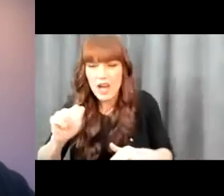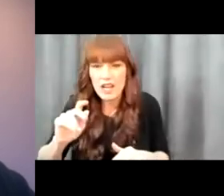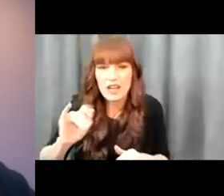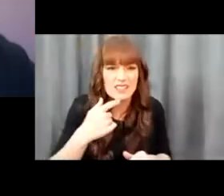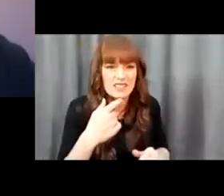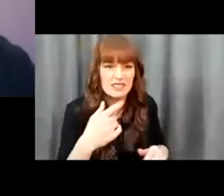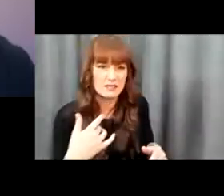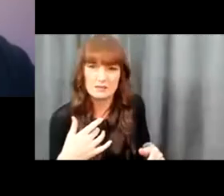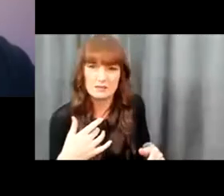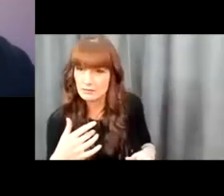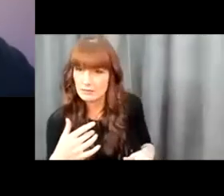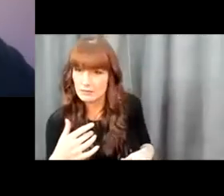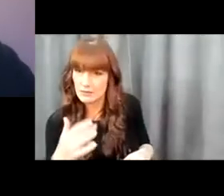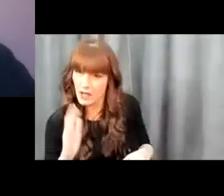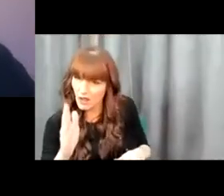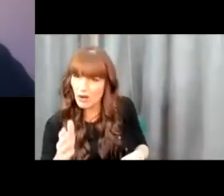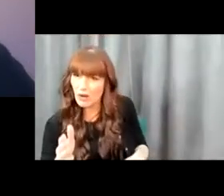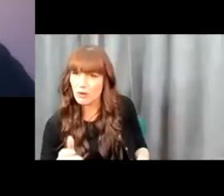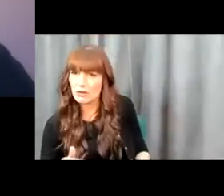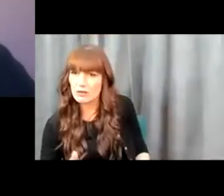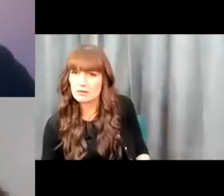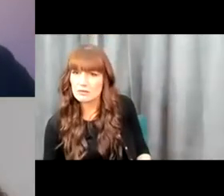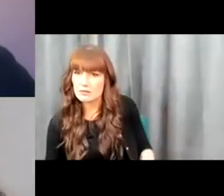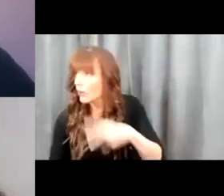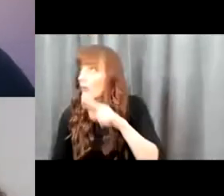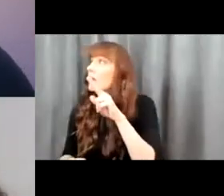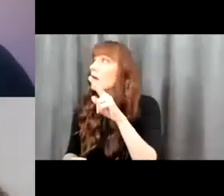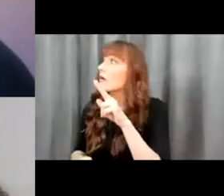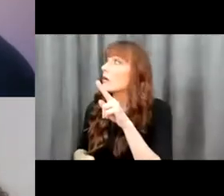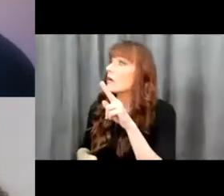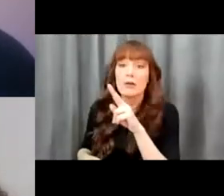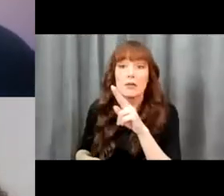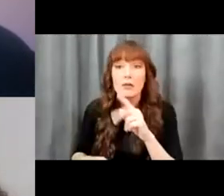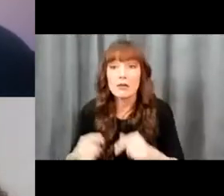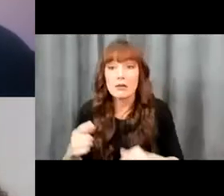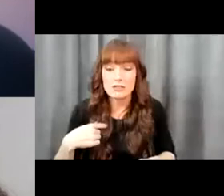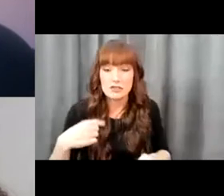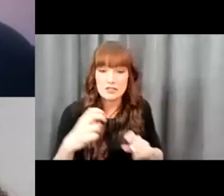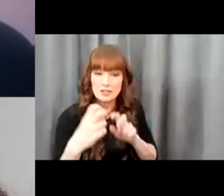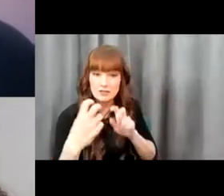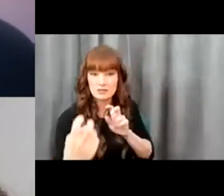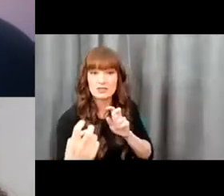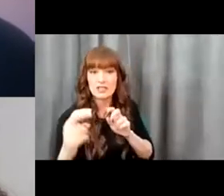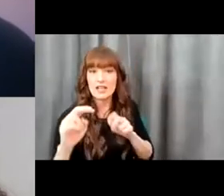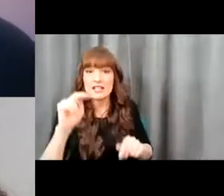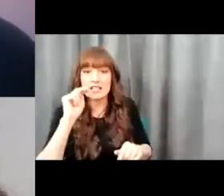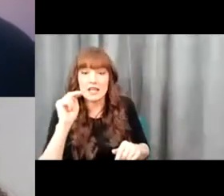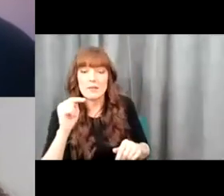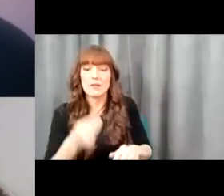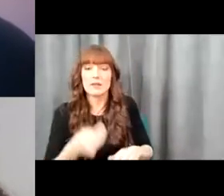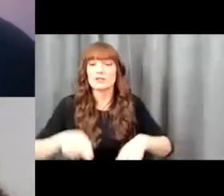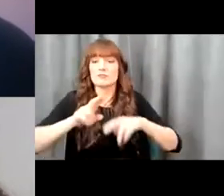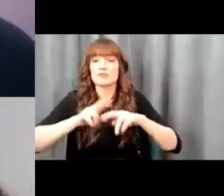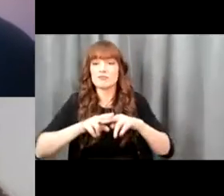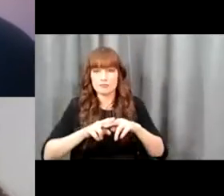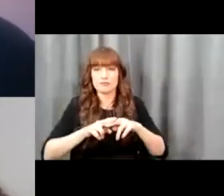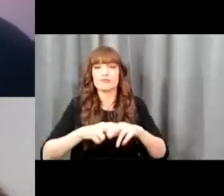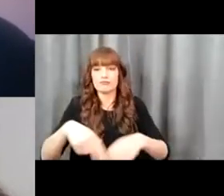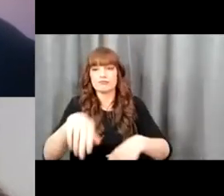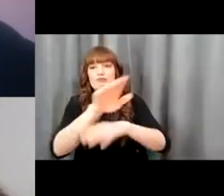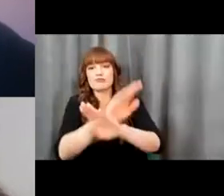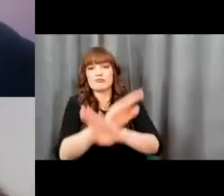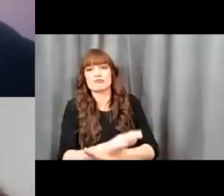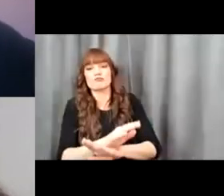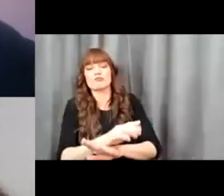him. Hello. He looks up. Anika sits opposite Nima, who reclines on Karo's painted chair.